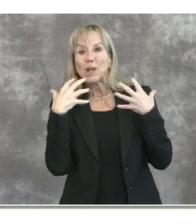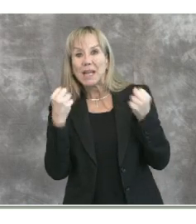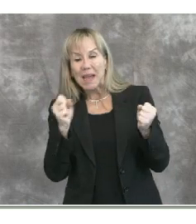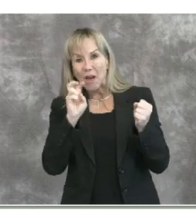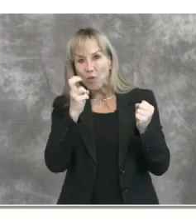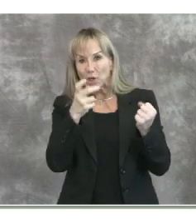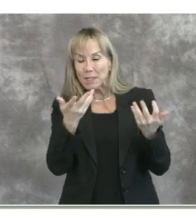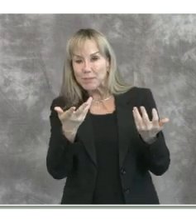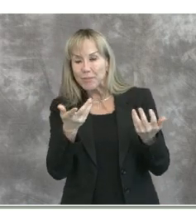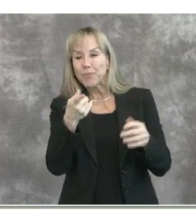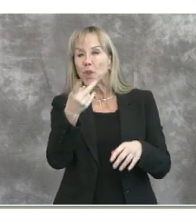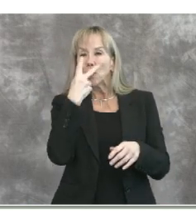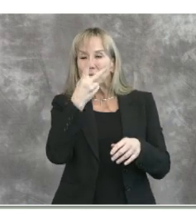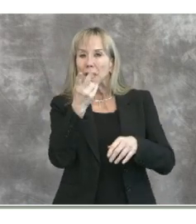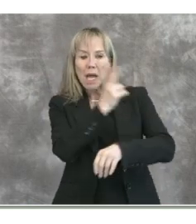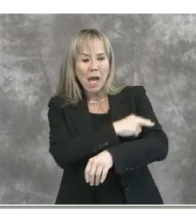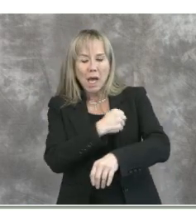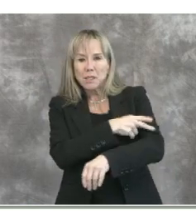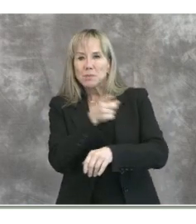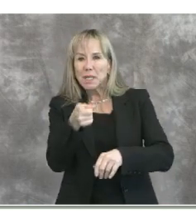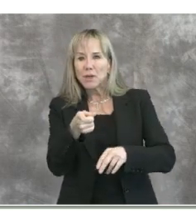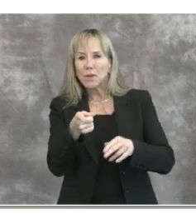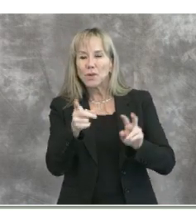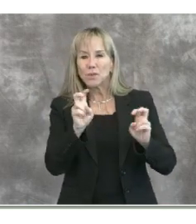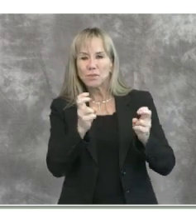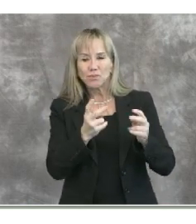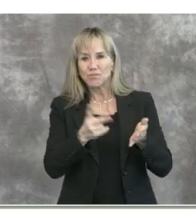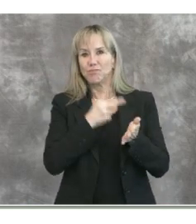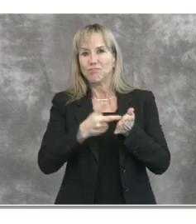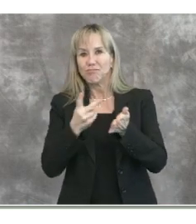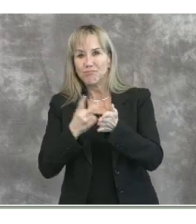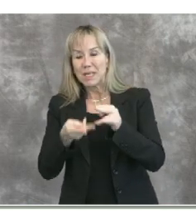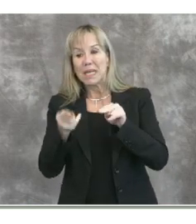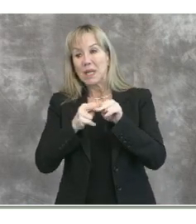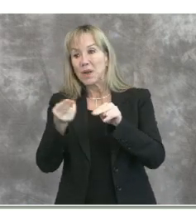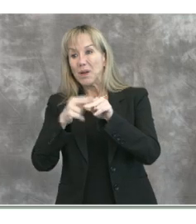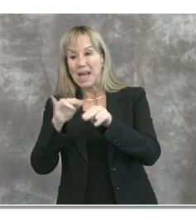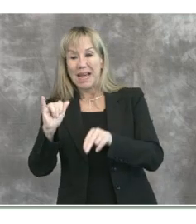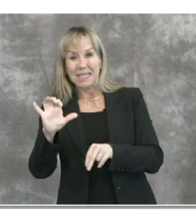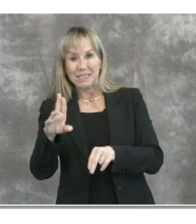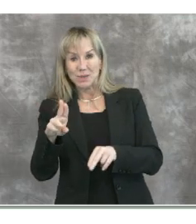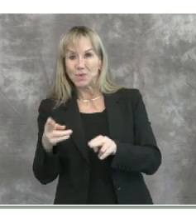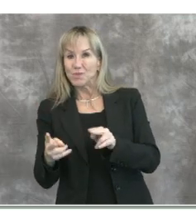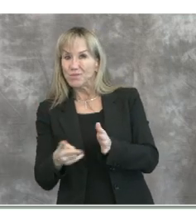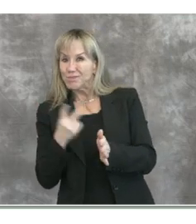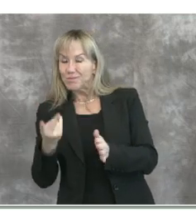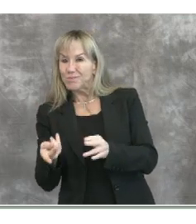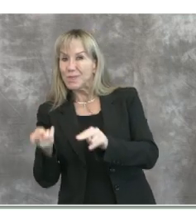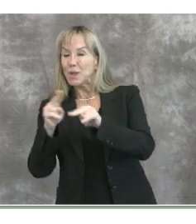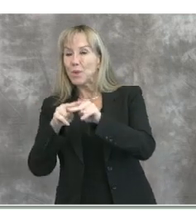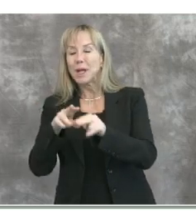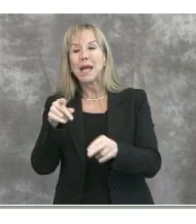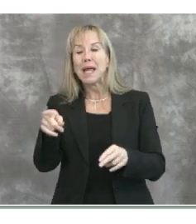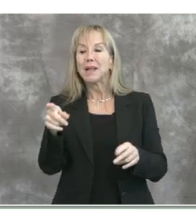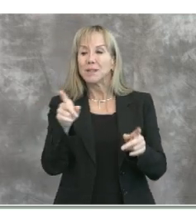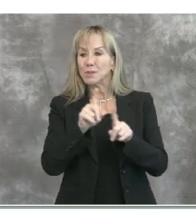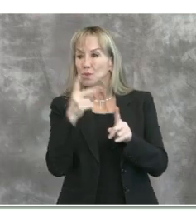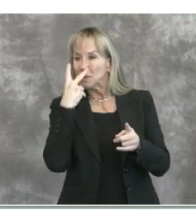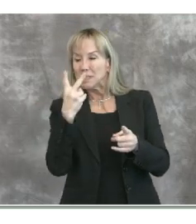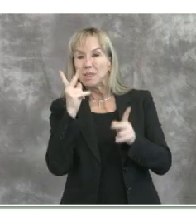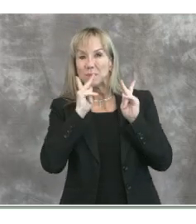in hospitalizations along with the hospitalization doubling rate, increase in ICUs, and the additional loss of